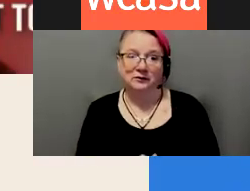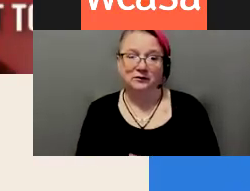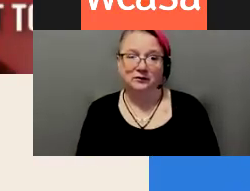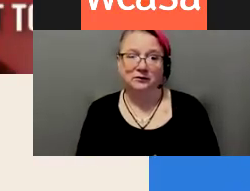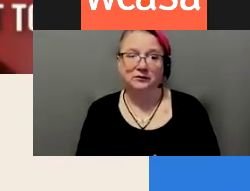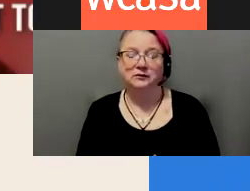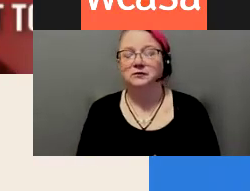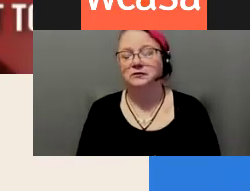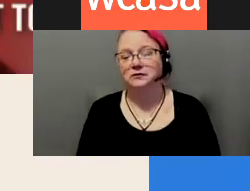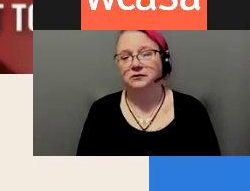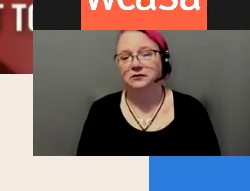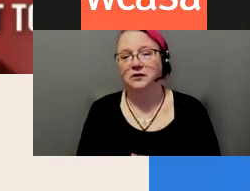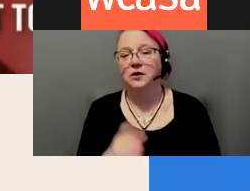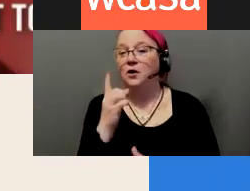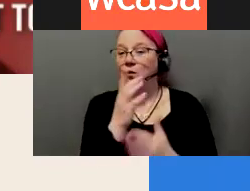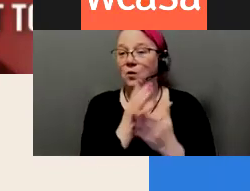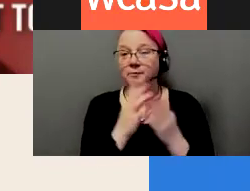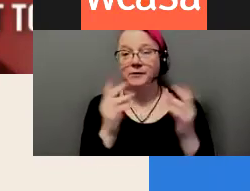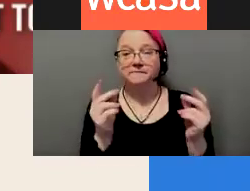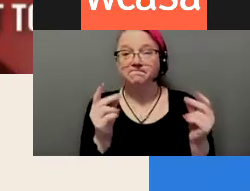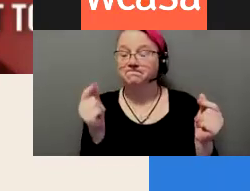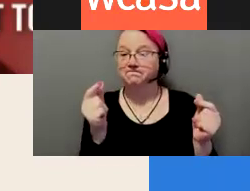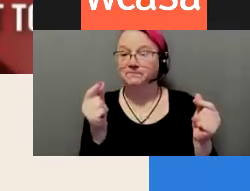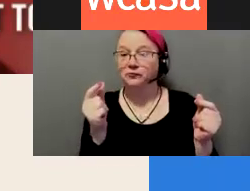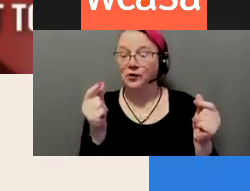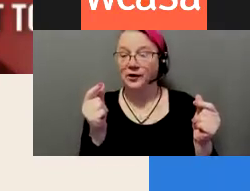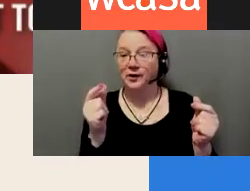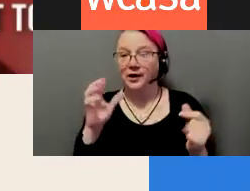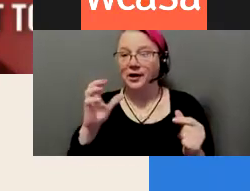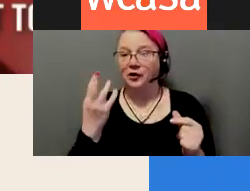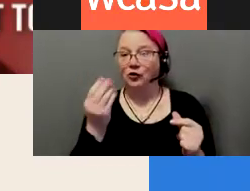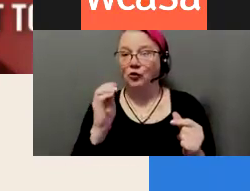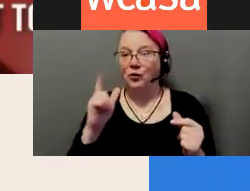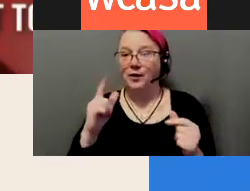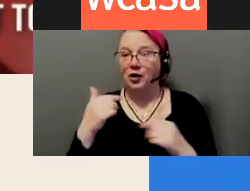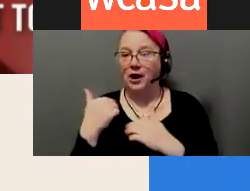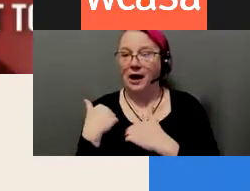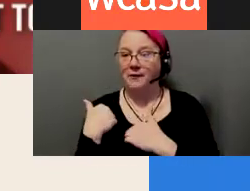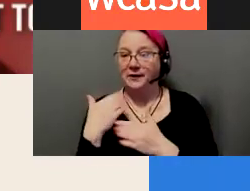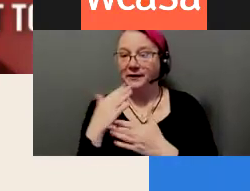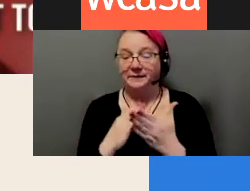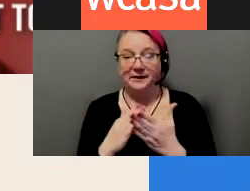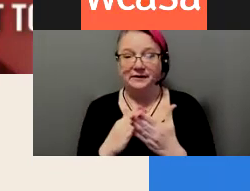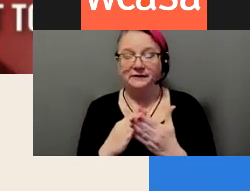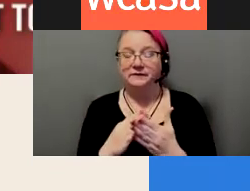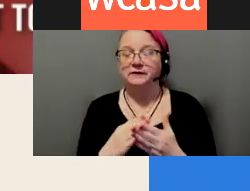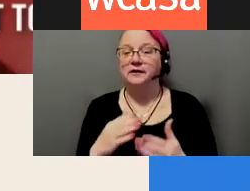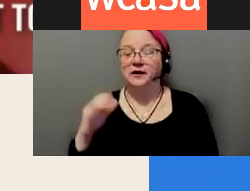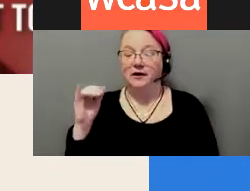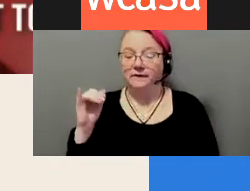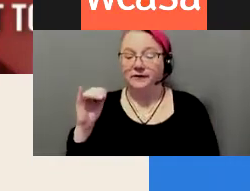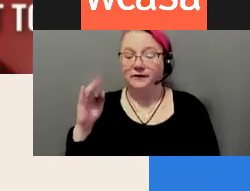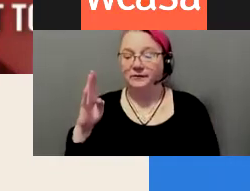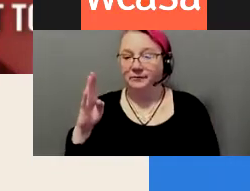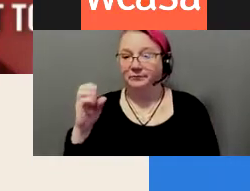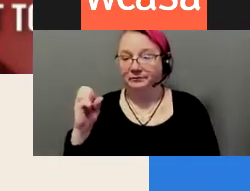One piece that does go into effect right away from the Take It Down Act is the criminal accountability piece. Survivors of image-based sexual abuse and